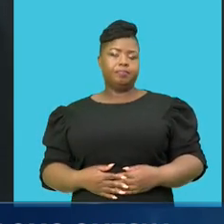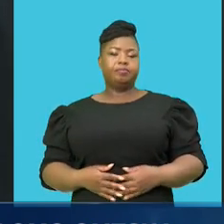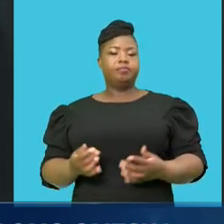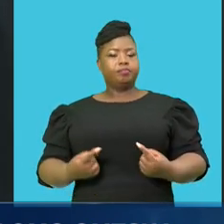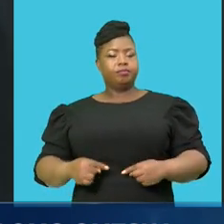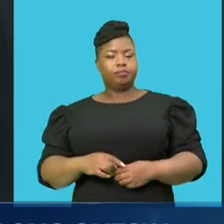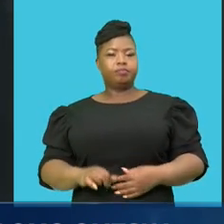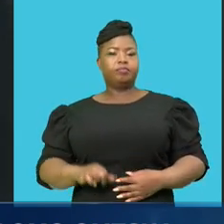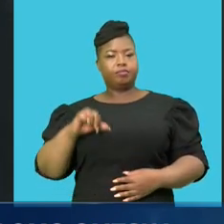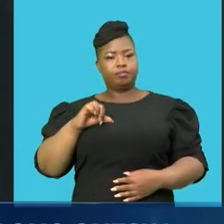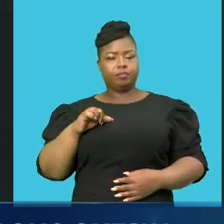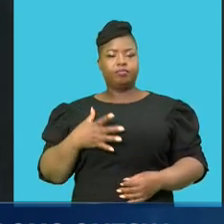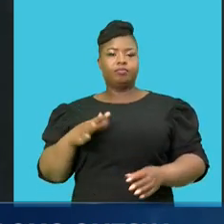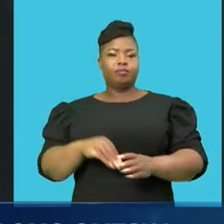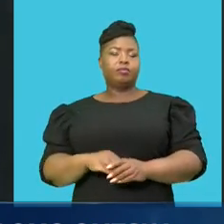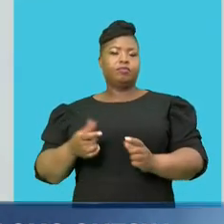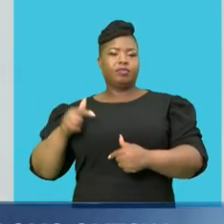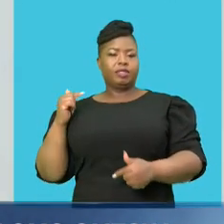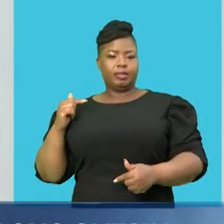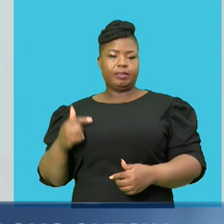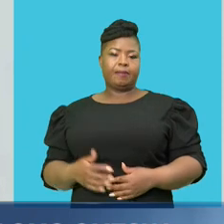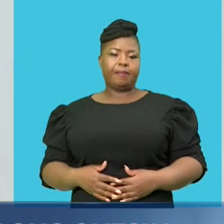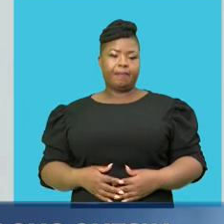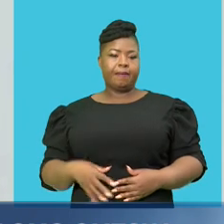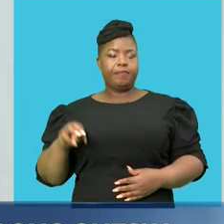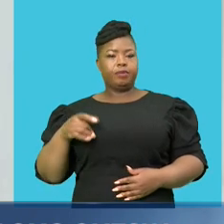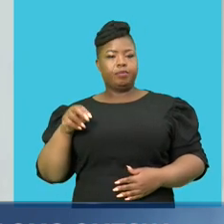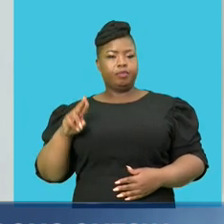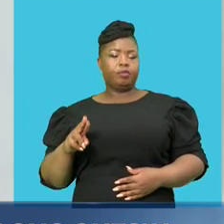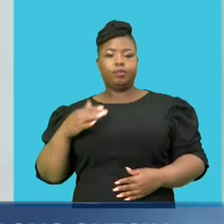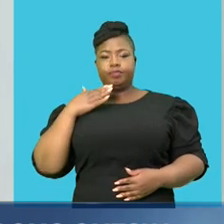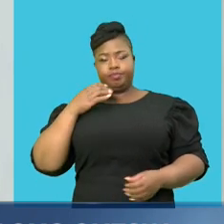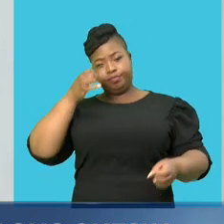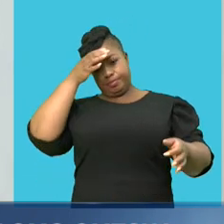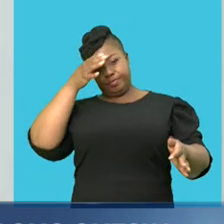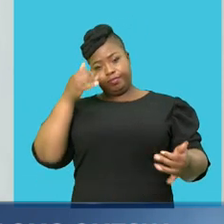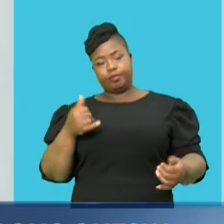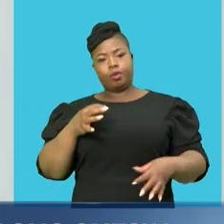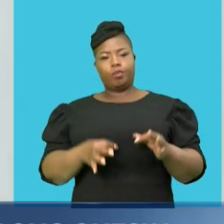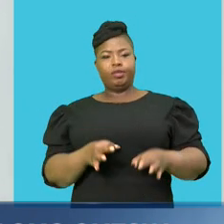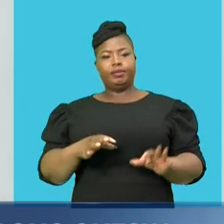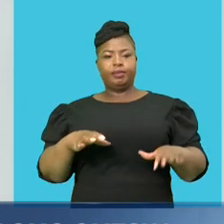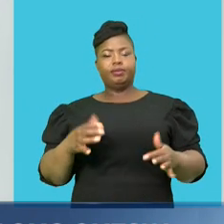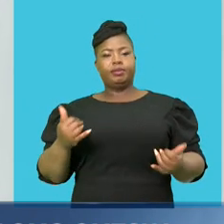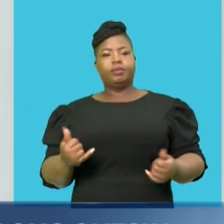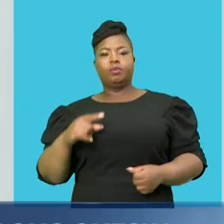we are proud to be part of this legacy. Kertso Sola H raid, when the refugee city of Schwanisbeck